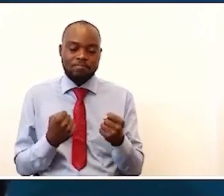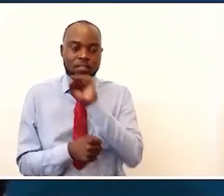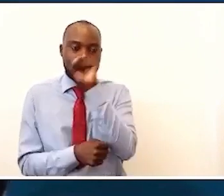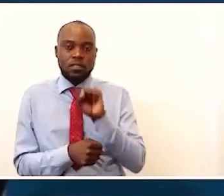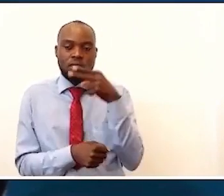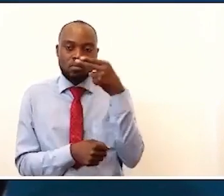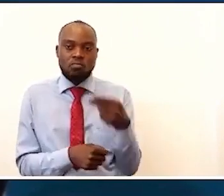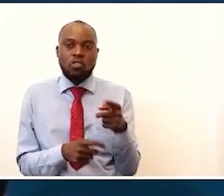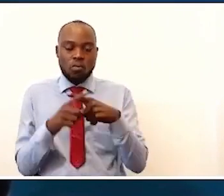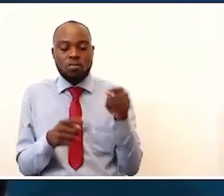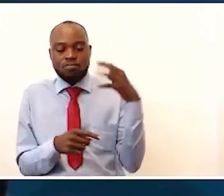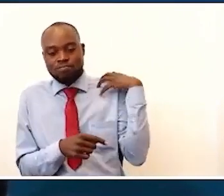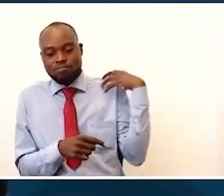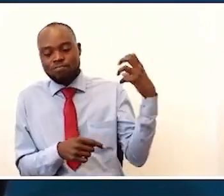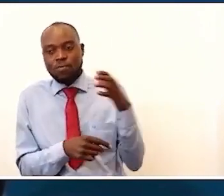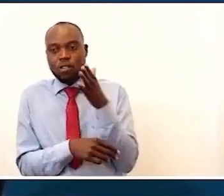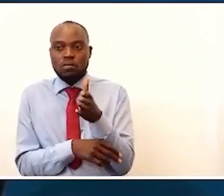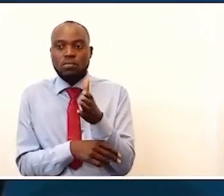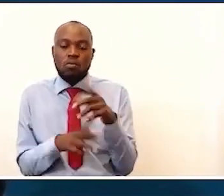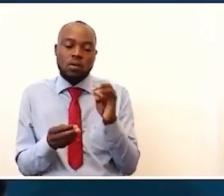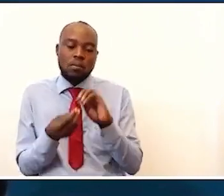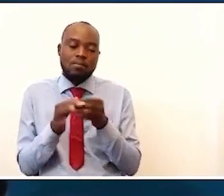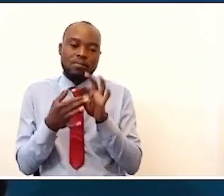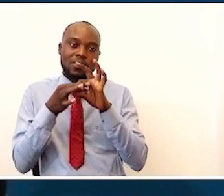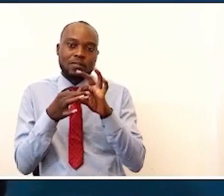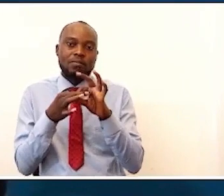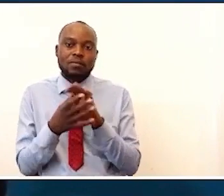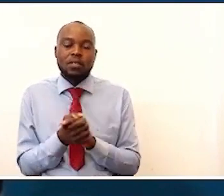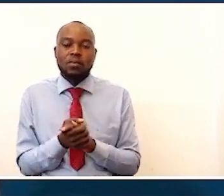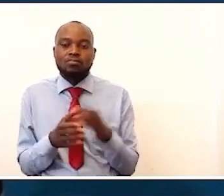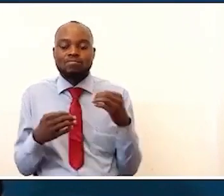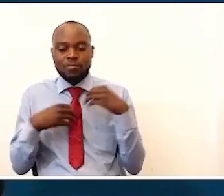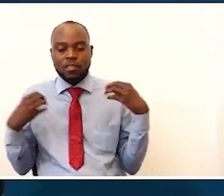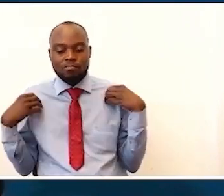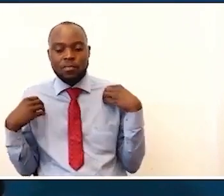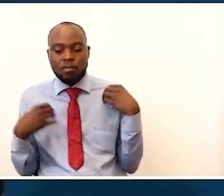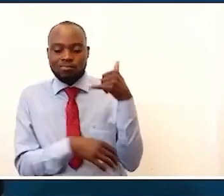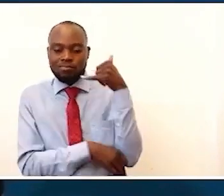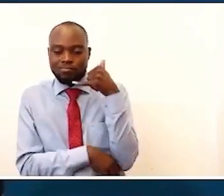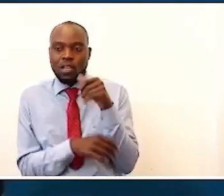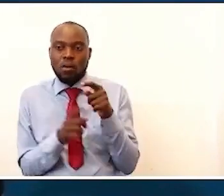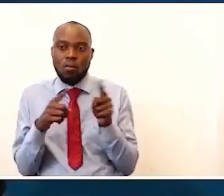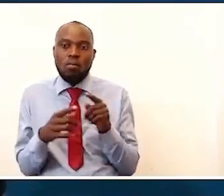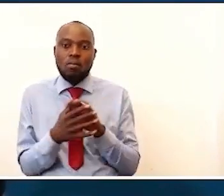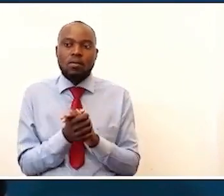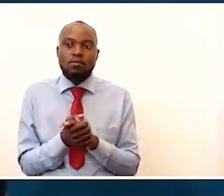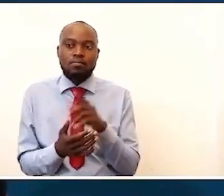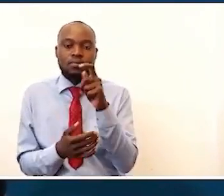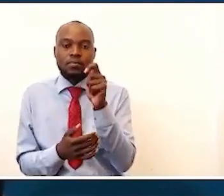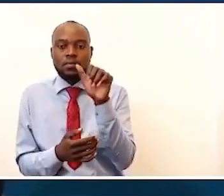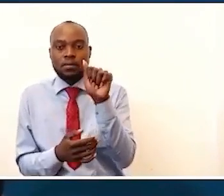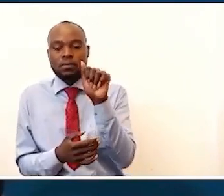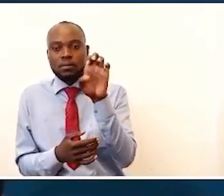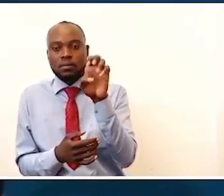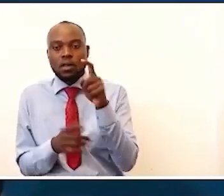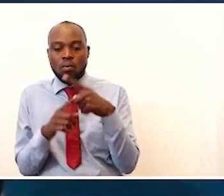rooms, government in the room, to engage with us at UNDP. Feel free to contact me on tax issues and tax policy issues and how we